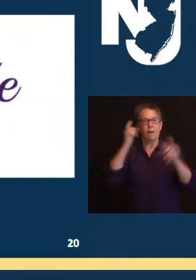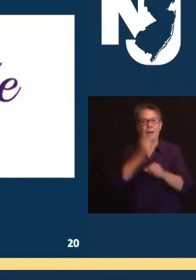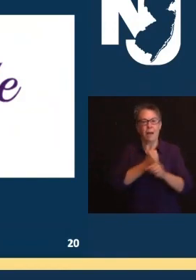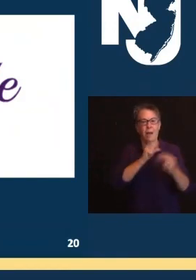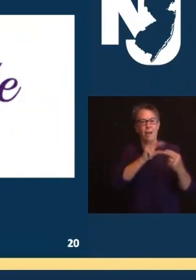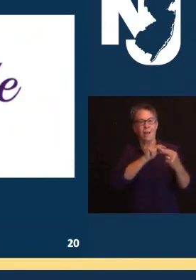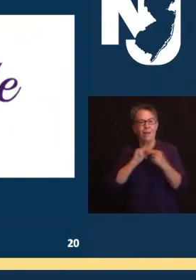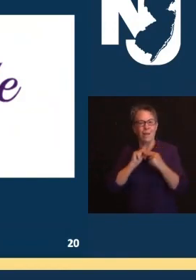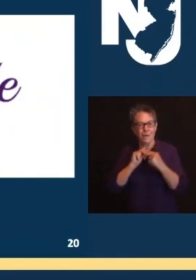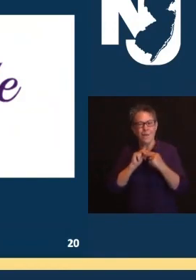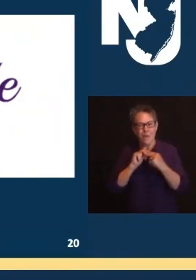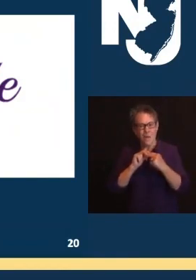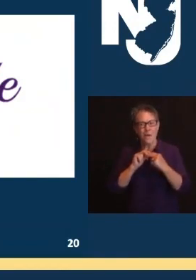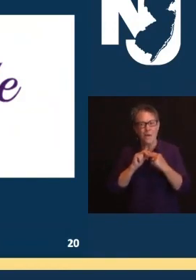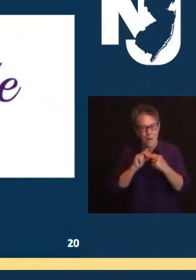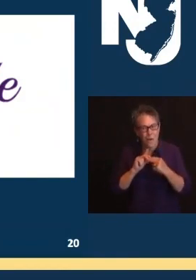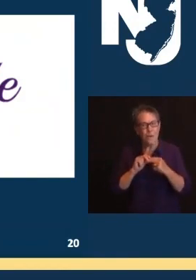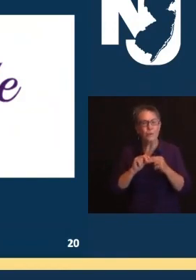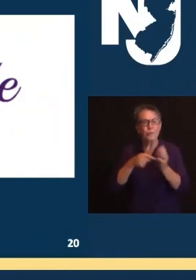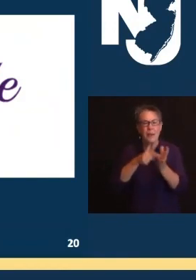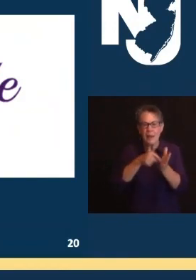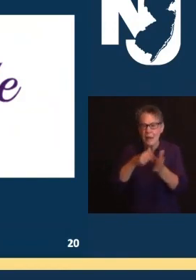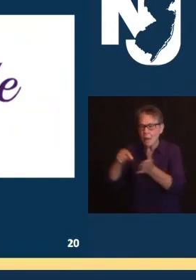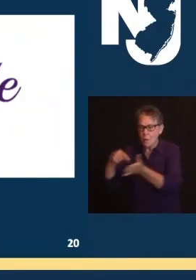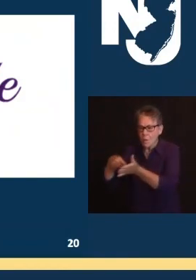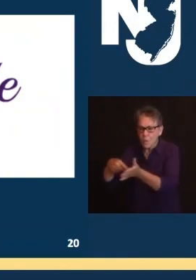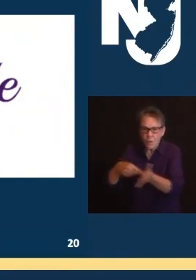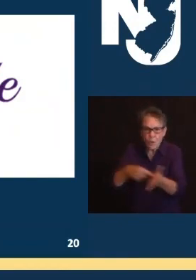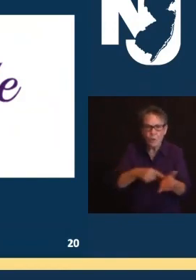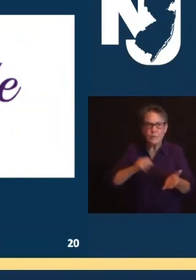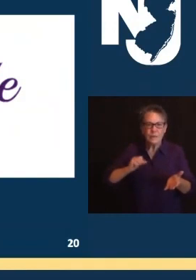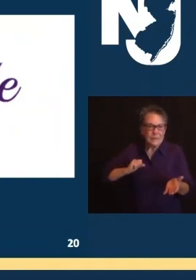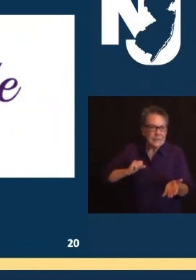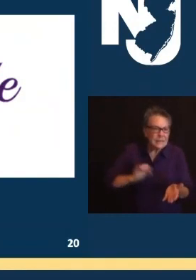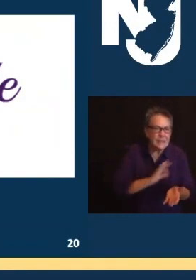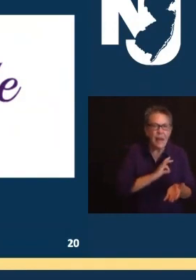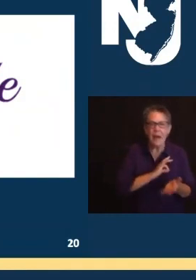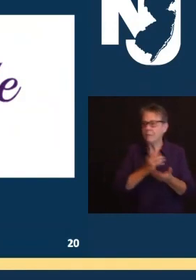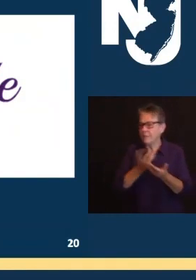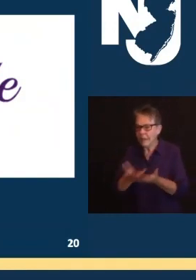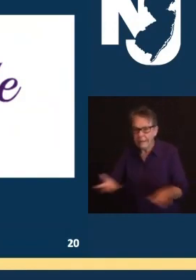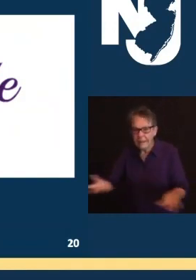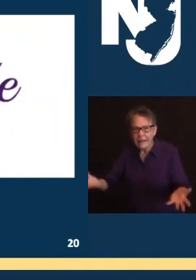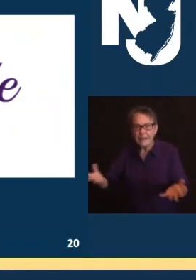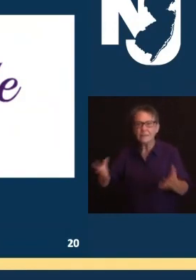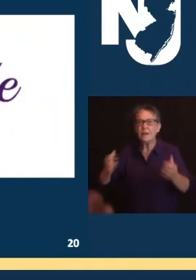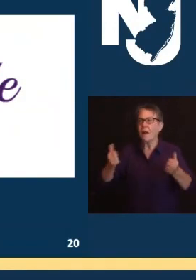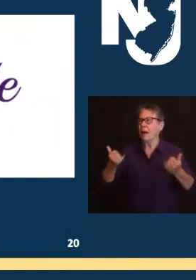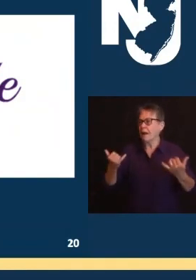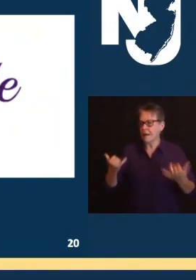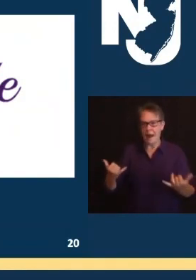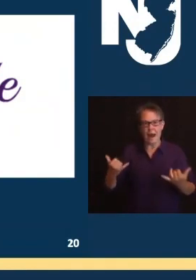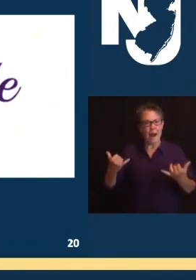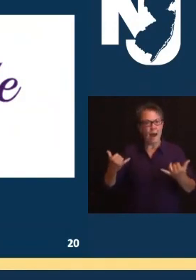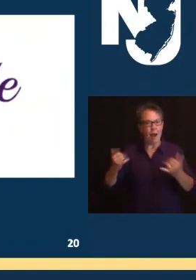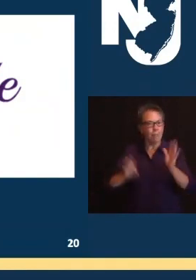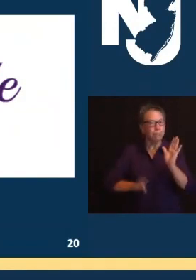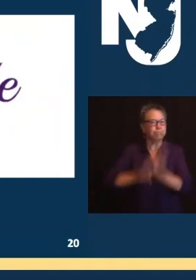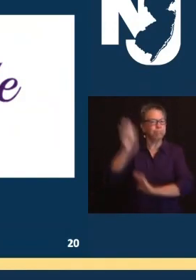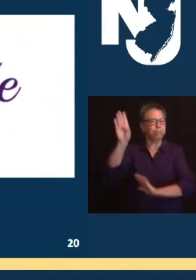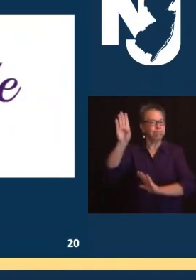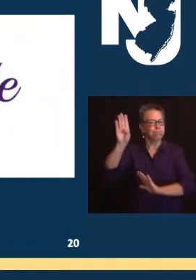the rent. The Curvy Bride has not only survived, but today it is thriving. It's booming. Since reopening on June